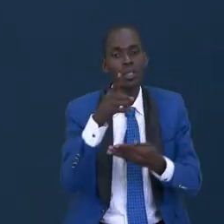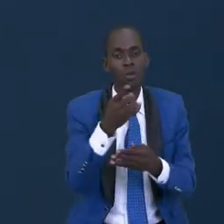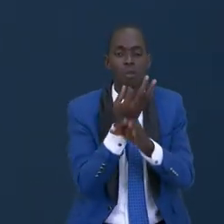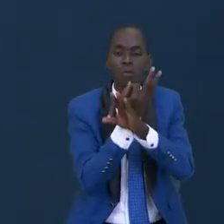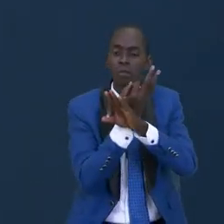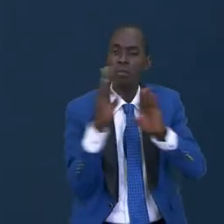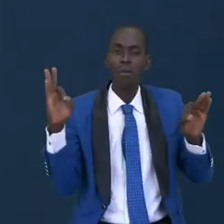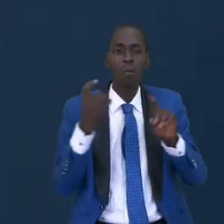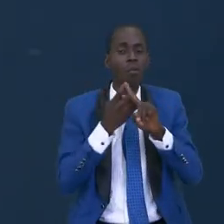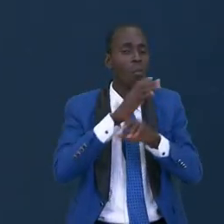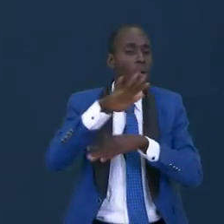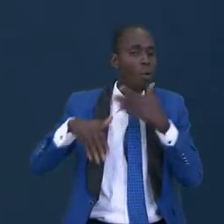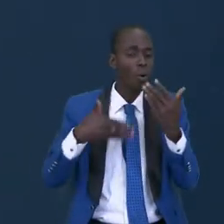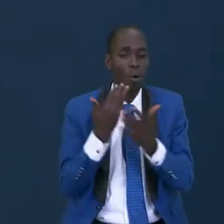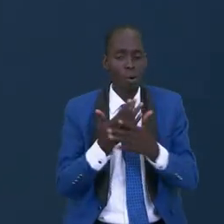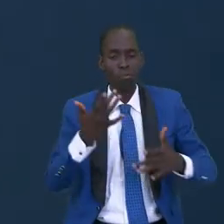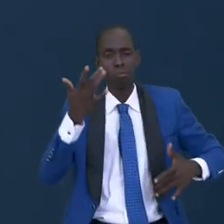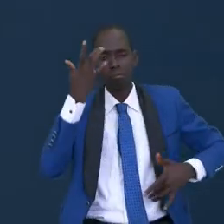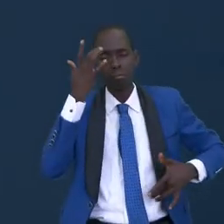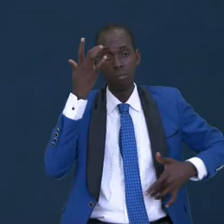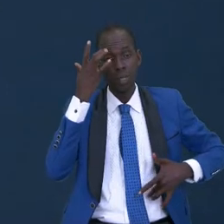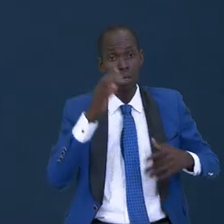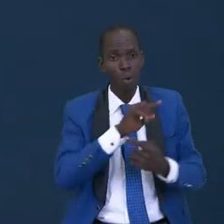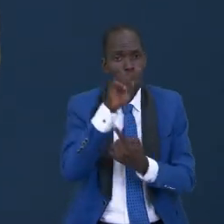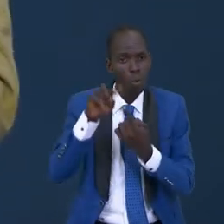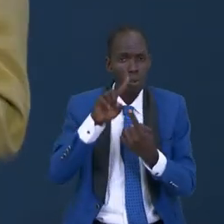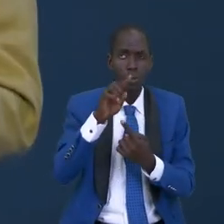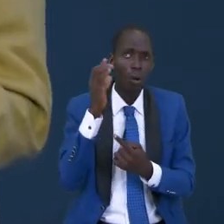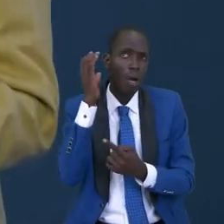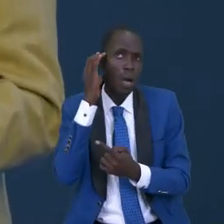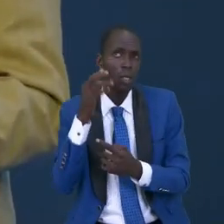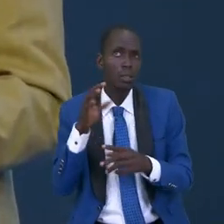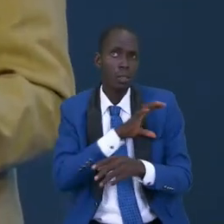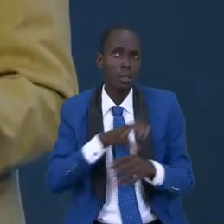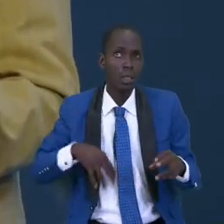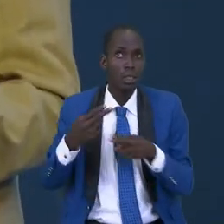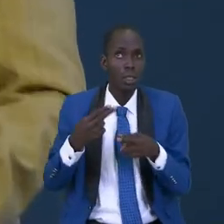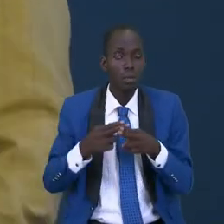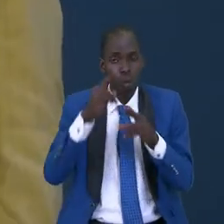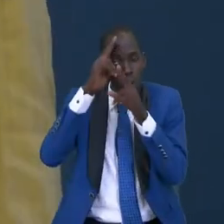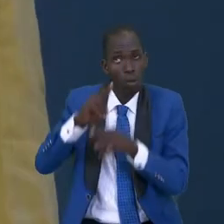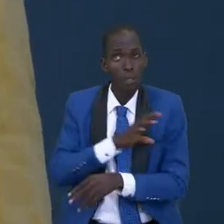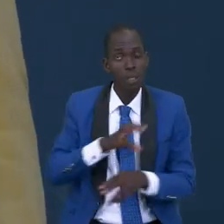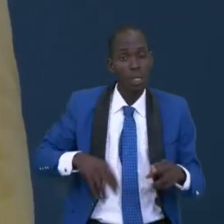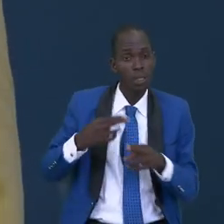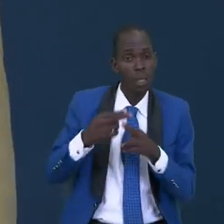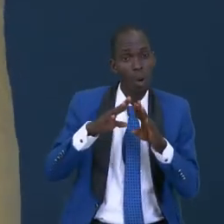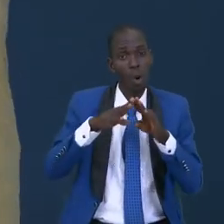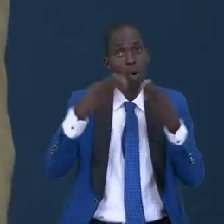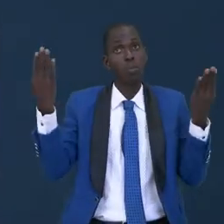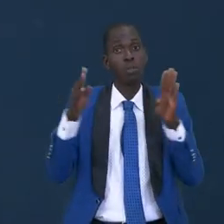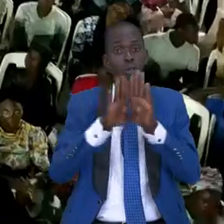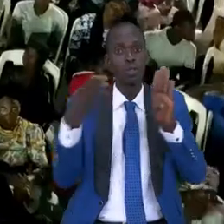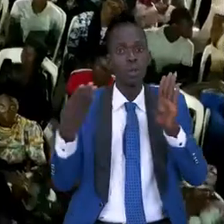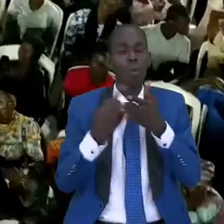all sicknesses, when you open the door, you honor him, heavenly blessings will